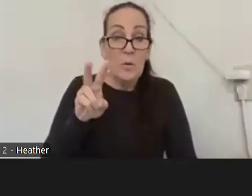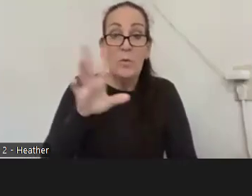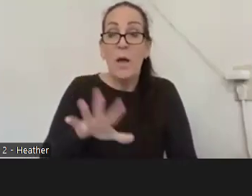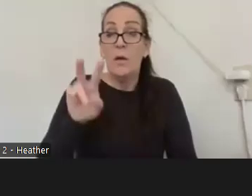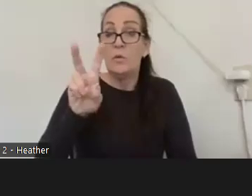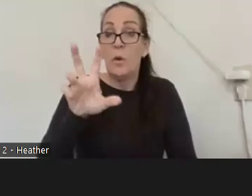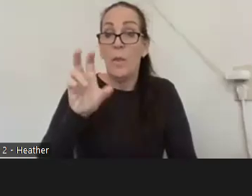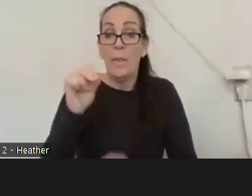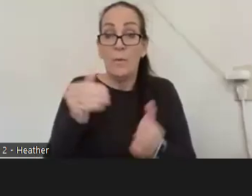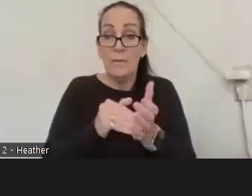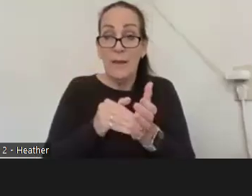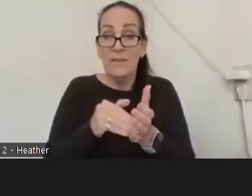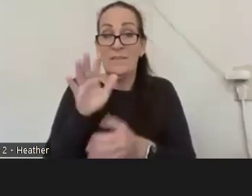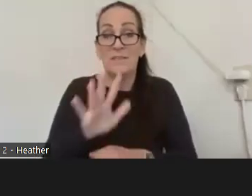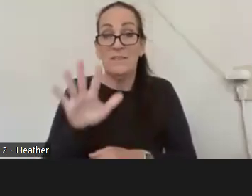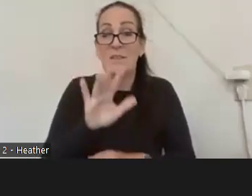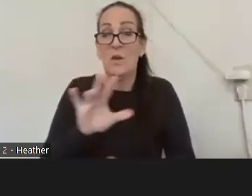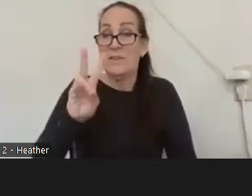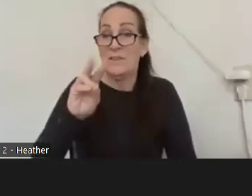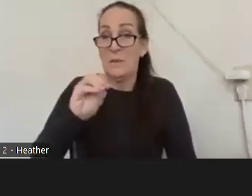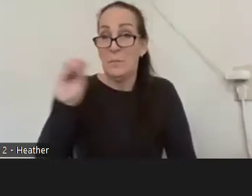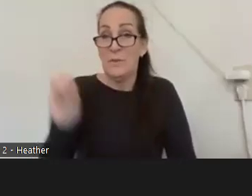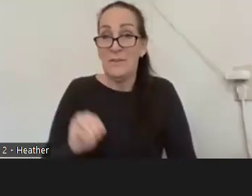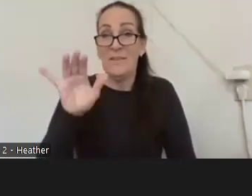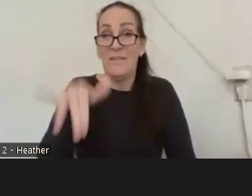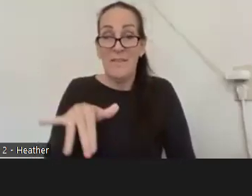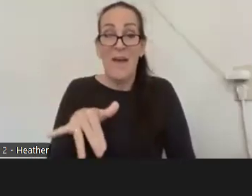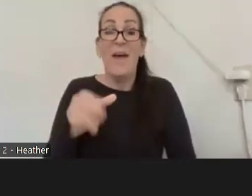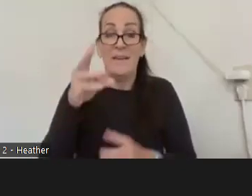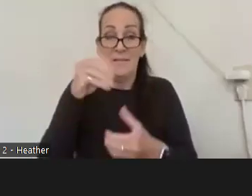So you can see that every year might be a little bit different.